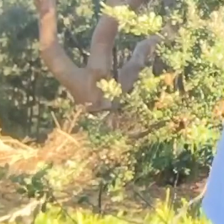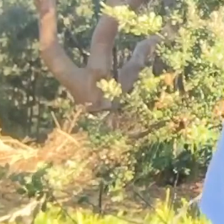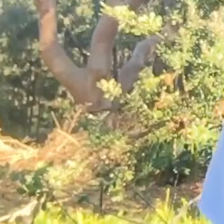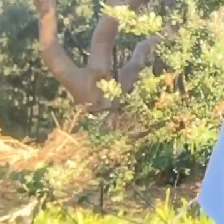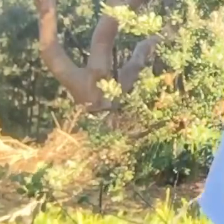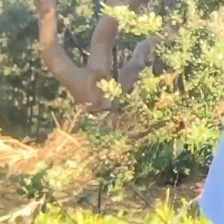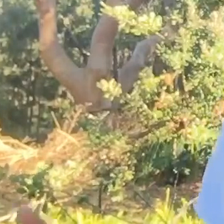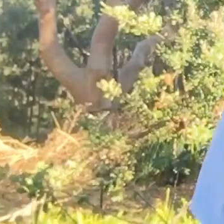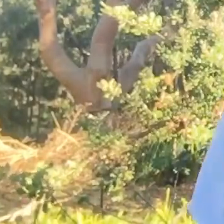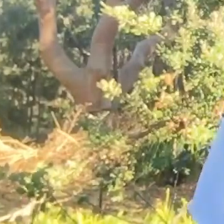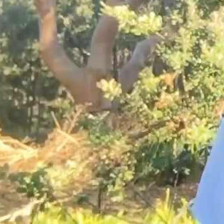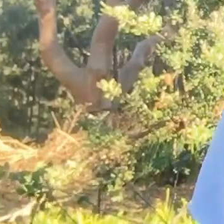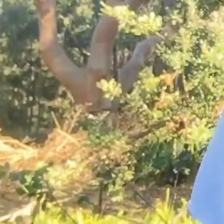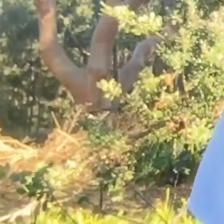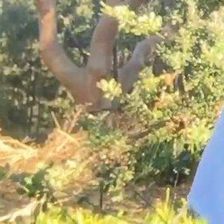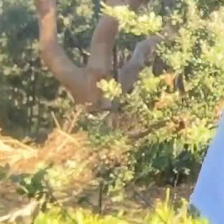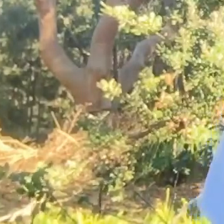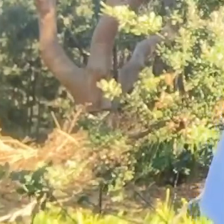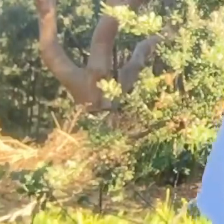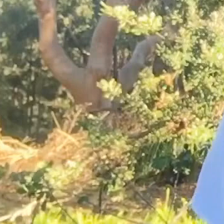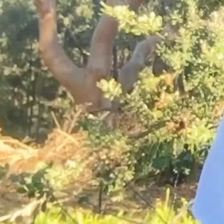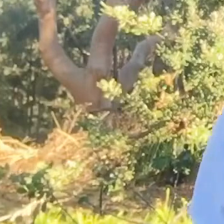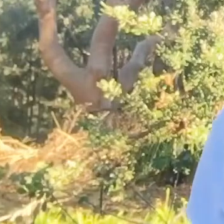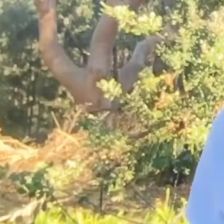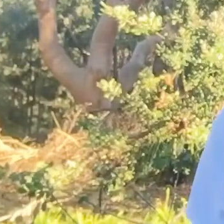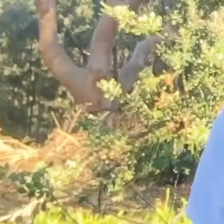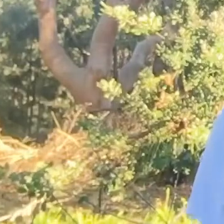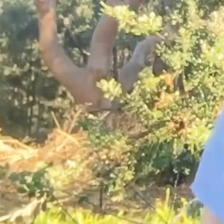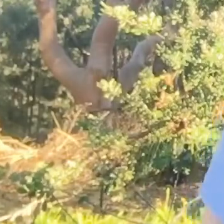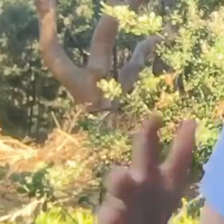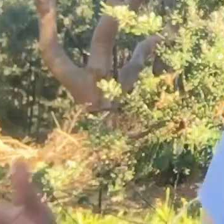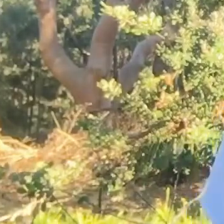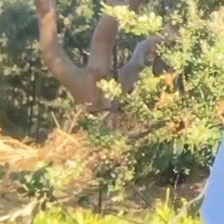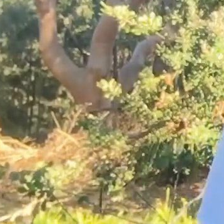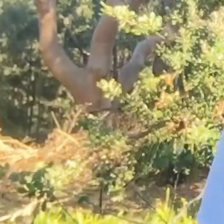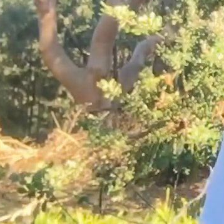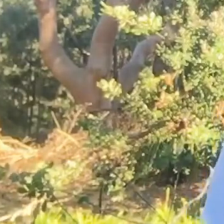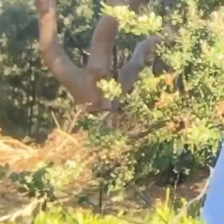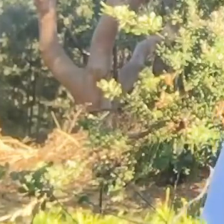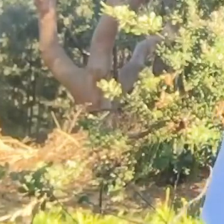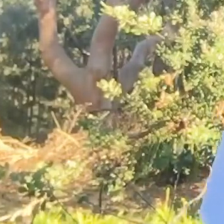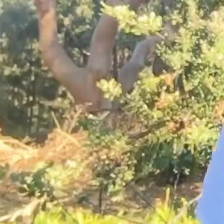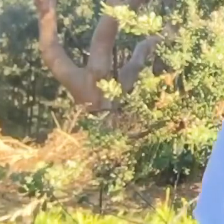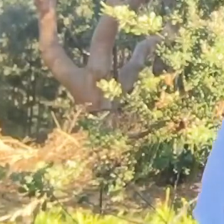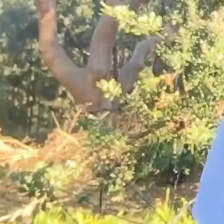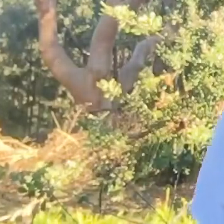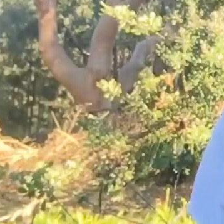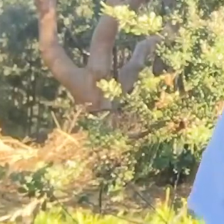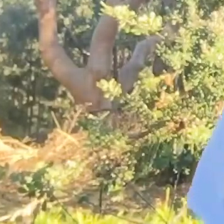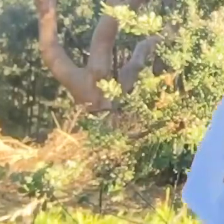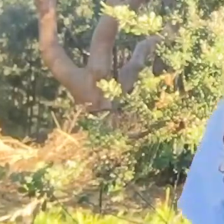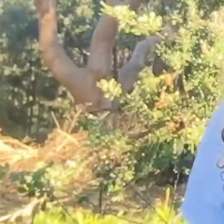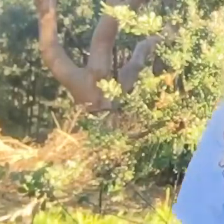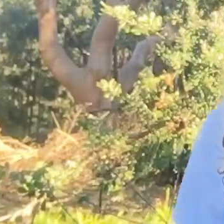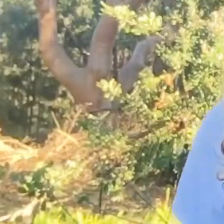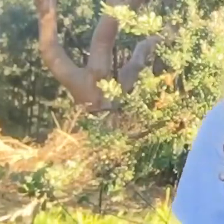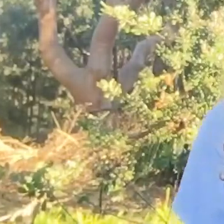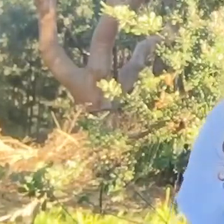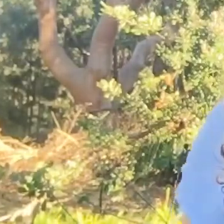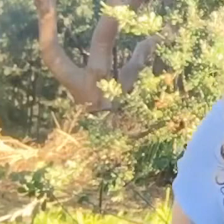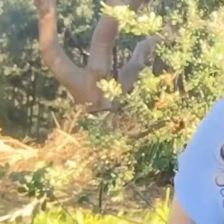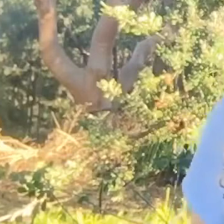team and Kids Church Channel, for Rach, Liv, Jack and Ali, and for all the other leaders who have been a part of this online